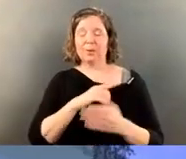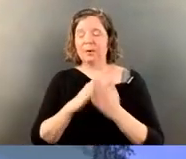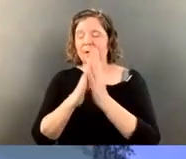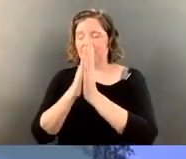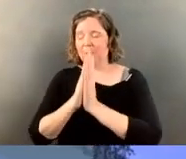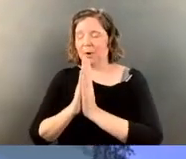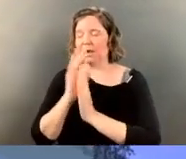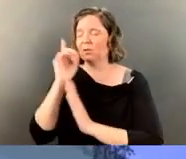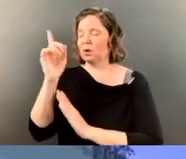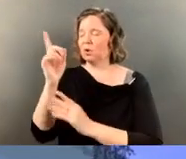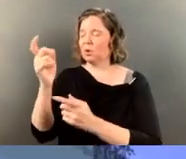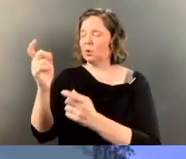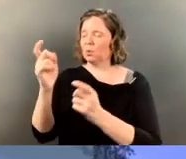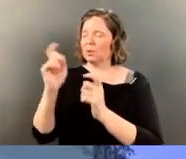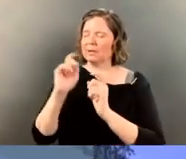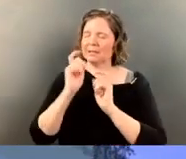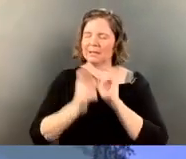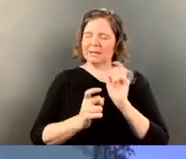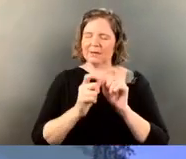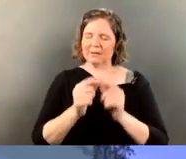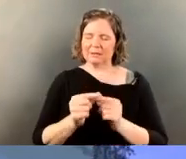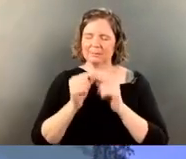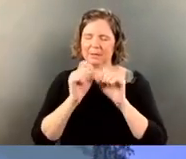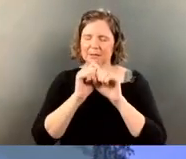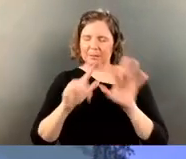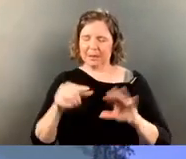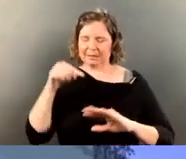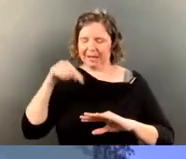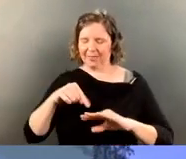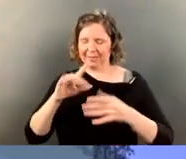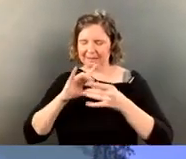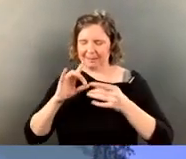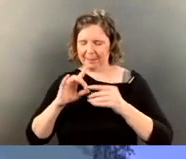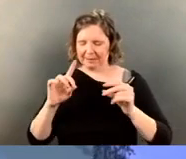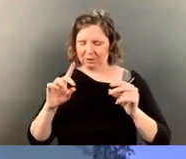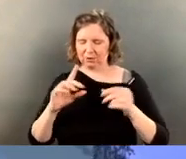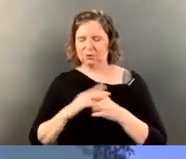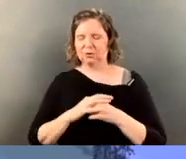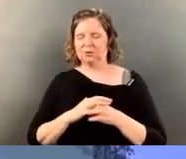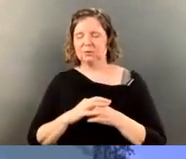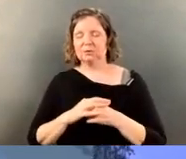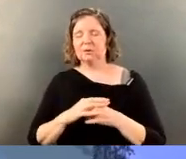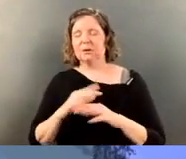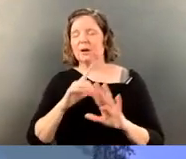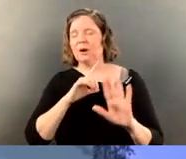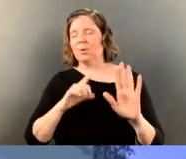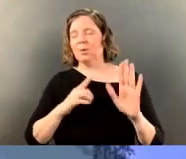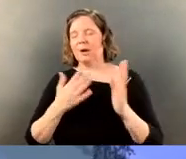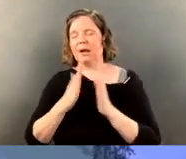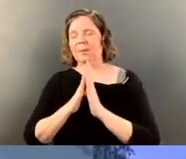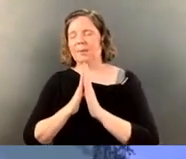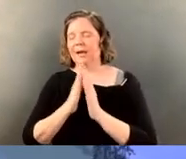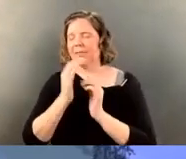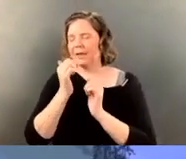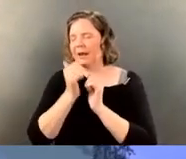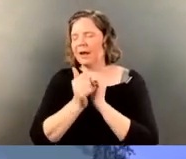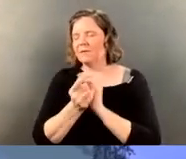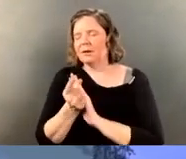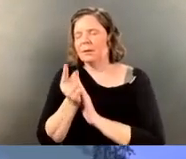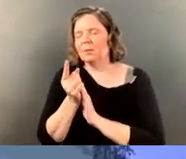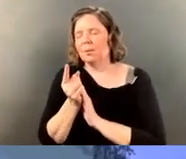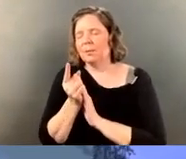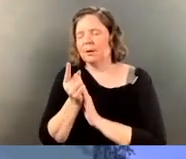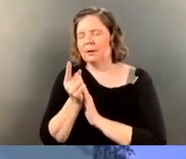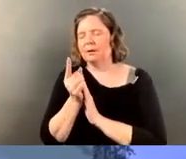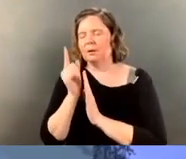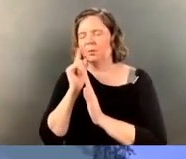pray that you would give a special blessing, Lord, over this message. And Lord, I pray that every moment of it